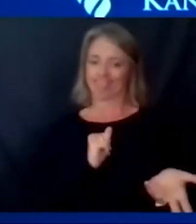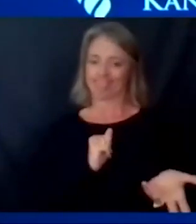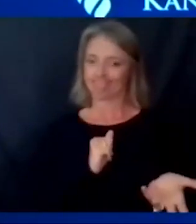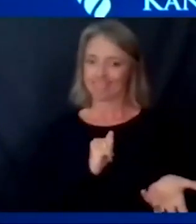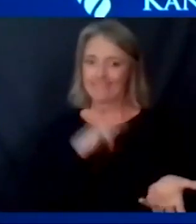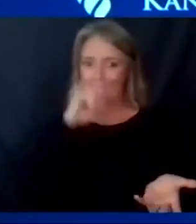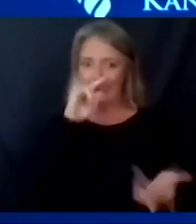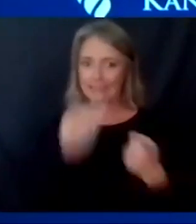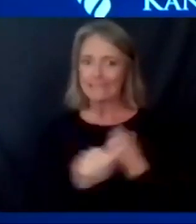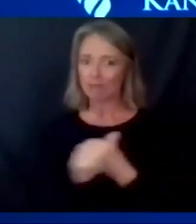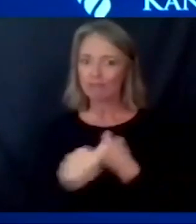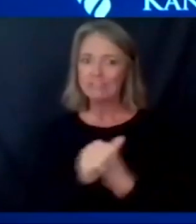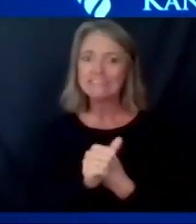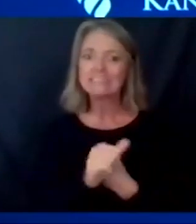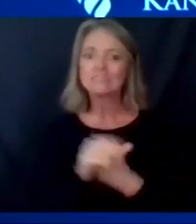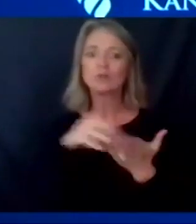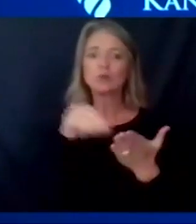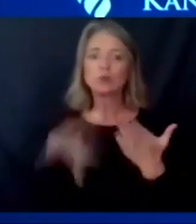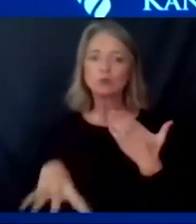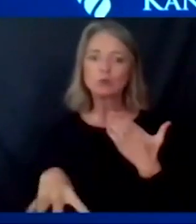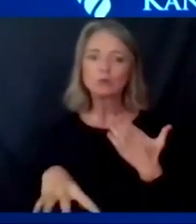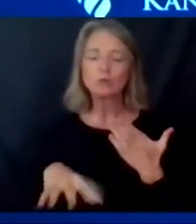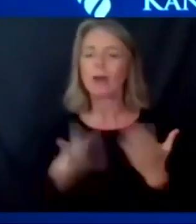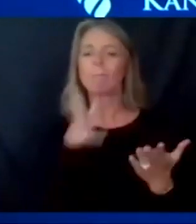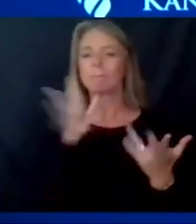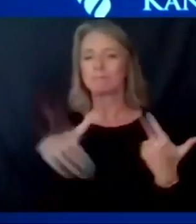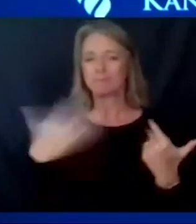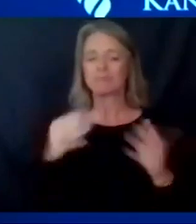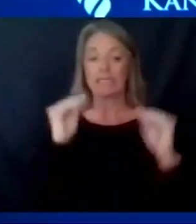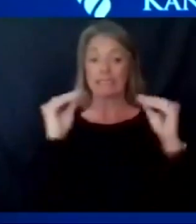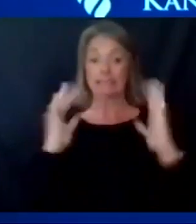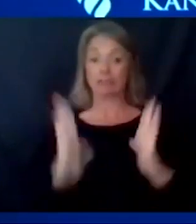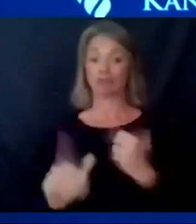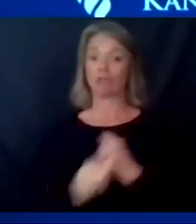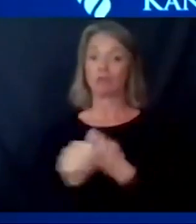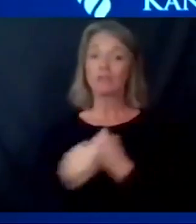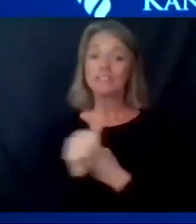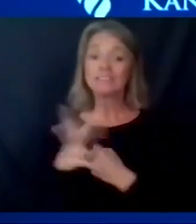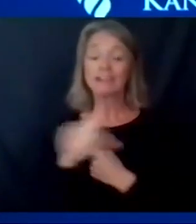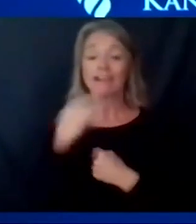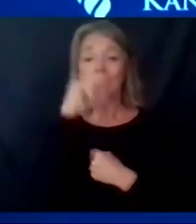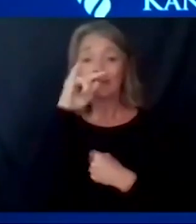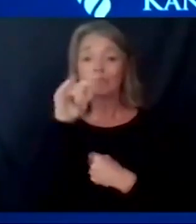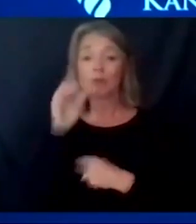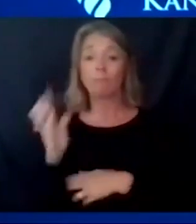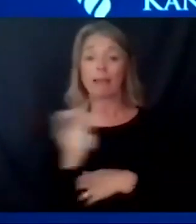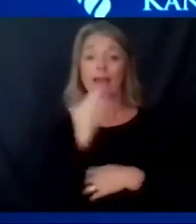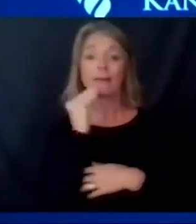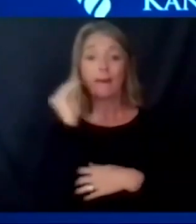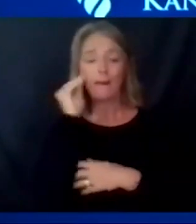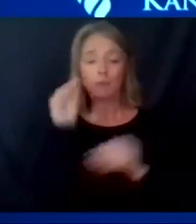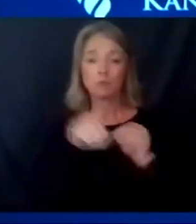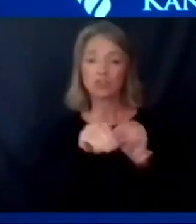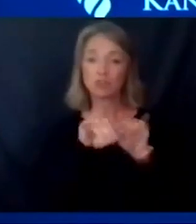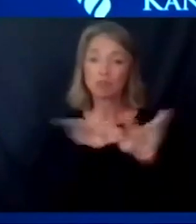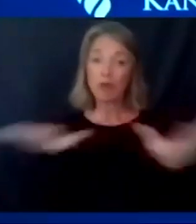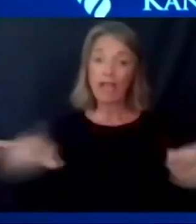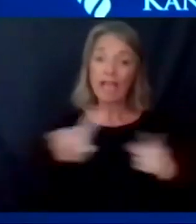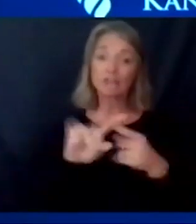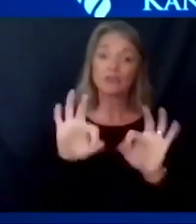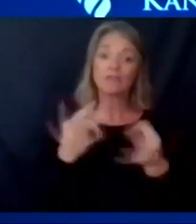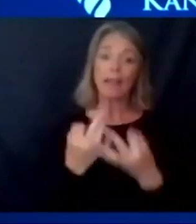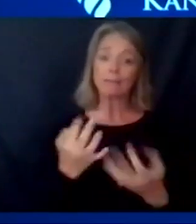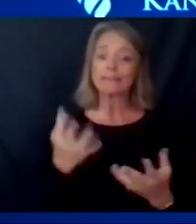going to put students at risk, or teachers at risk, and then those kids are going to go back home and they're going to spread the disease within their homes. So I